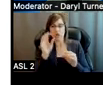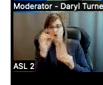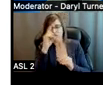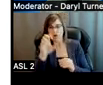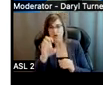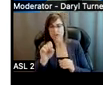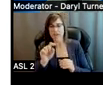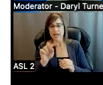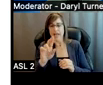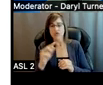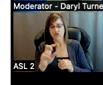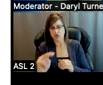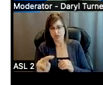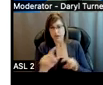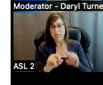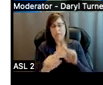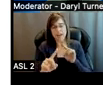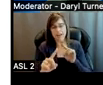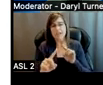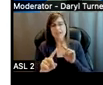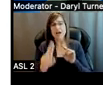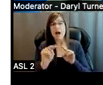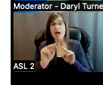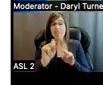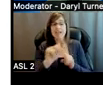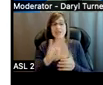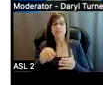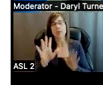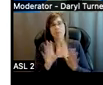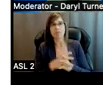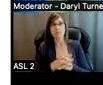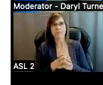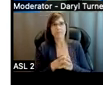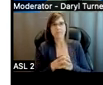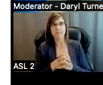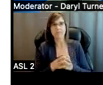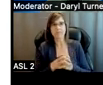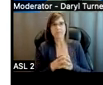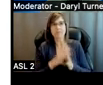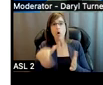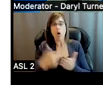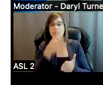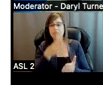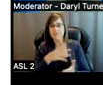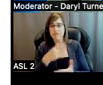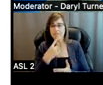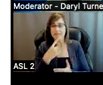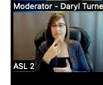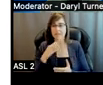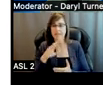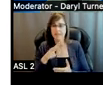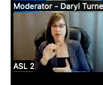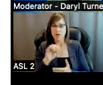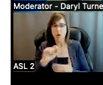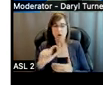effect. But there will be, unless all the women say they are all cis, then it is different.